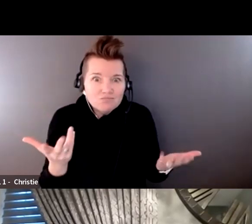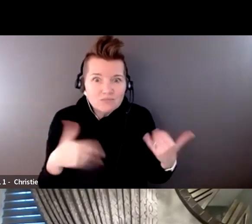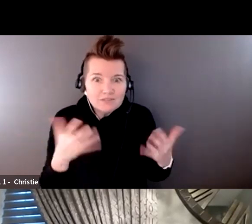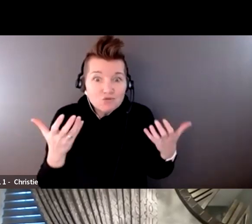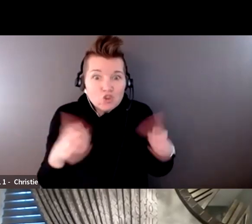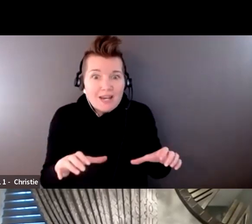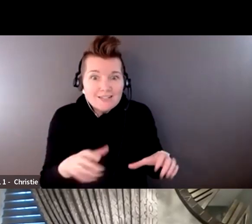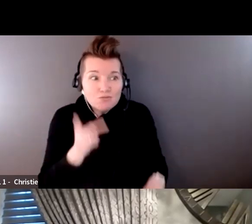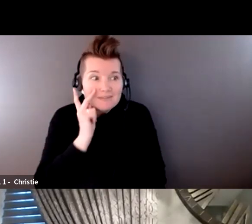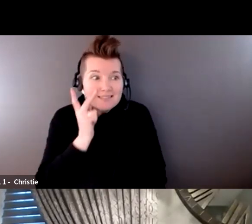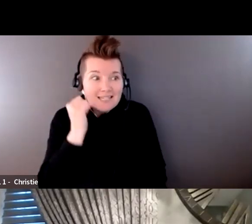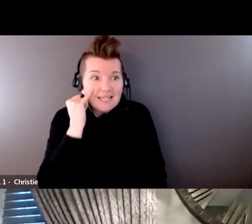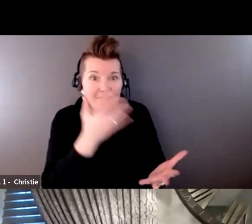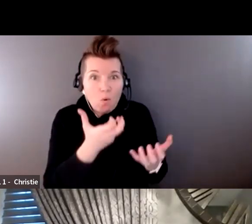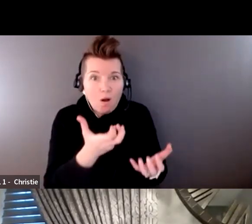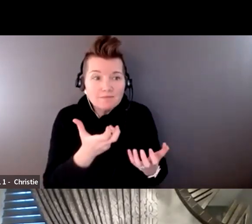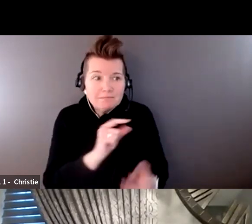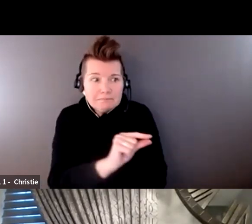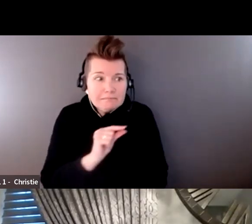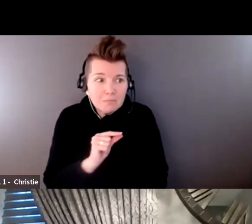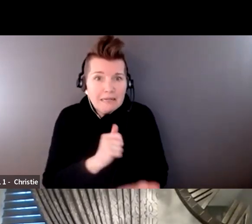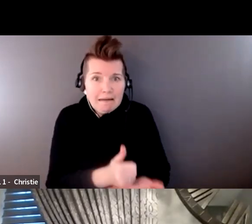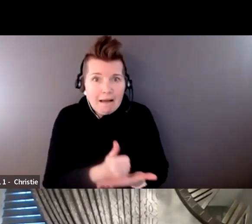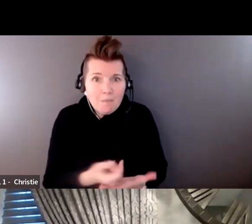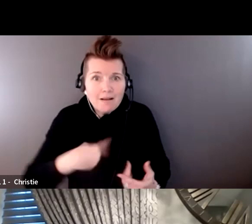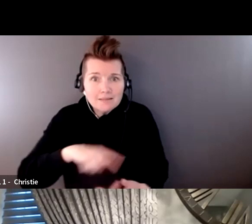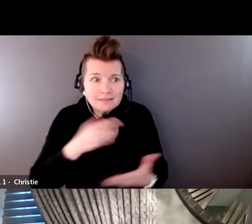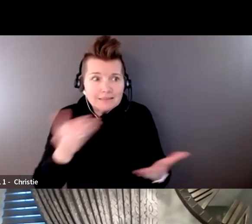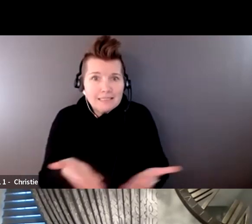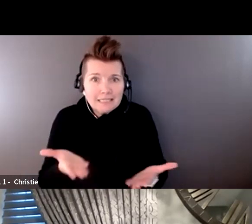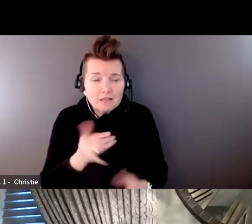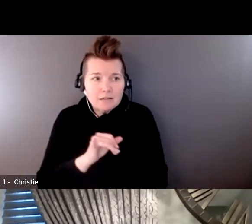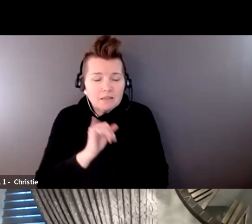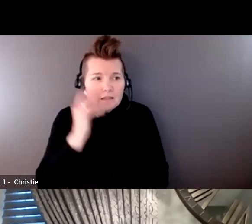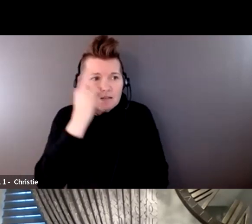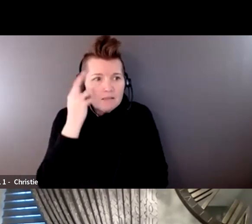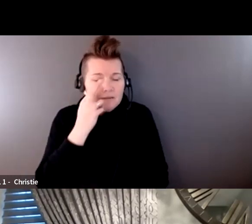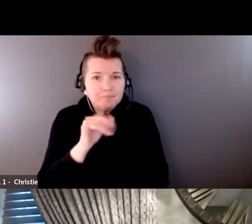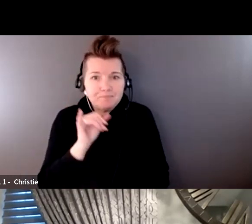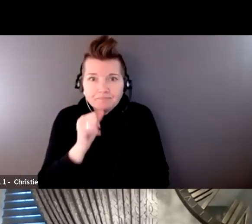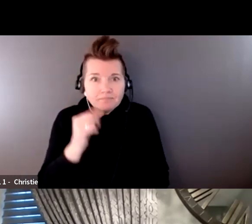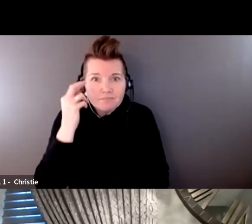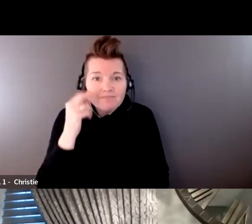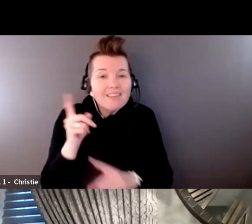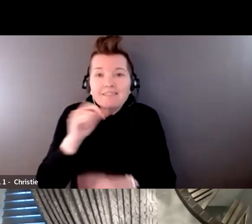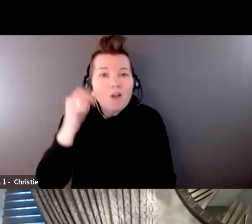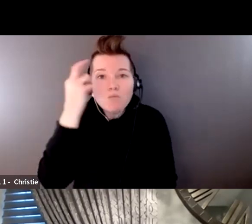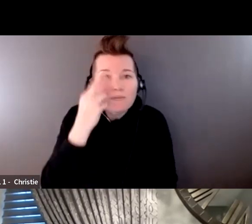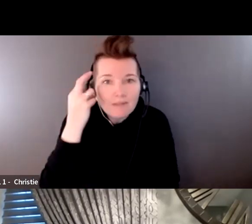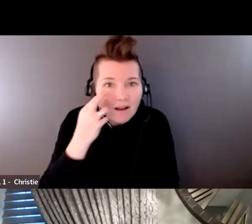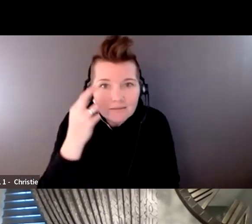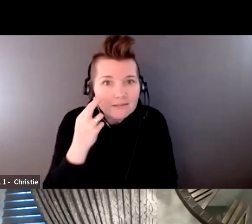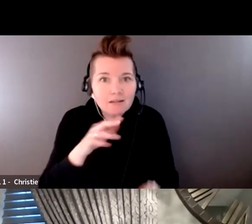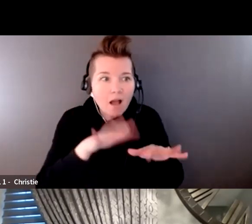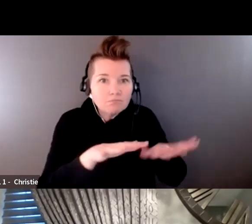them and seeing if they wanted to do a little bit around here. And it almost seemed to have this rolling down the hill effect where, like, then they were able to do